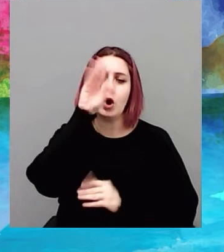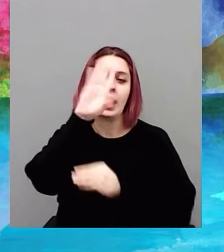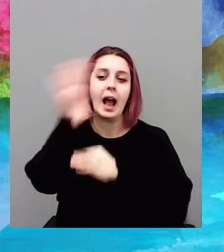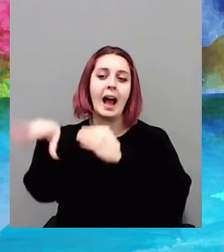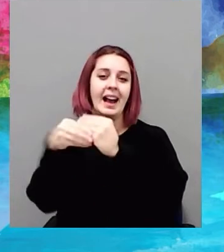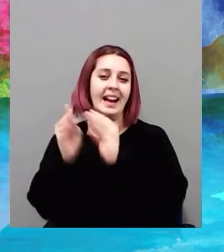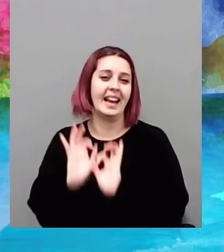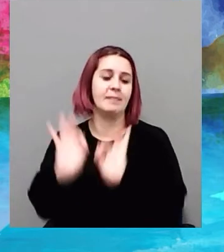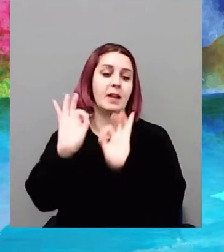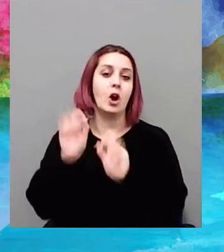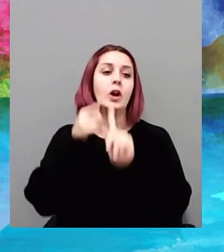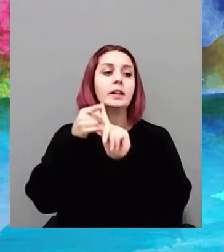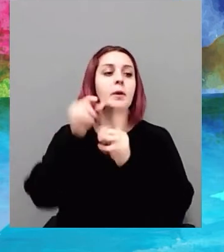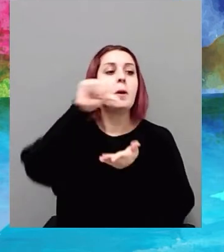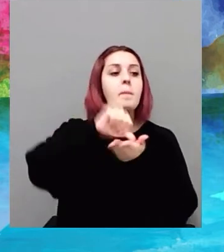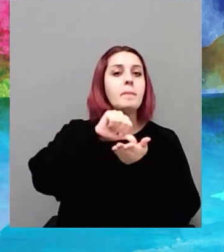gives urban planning